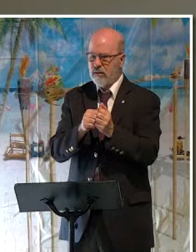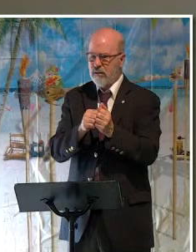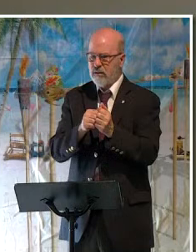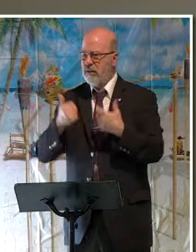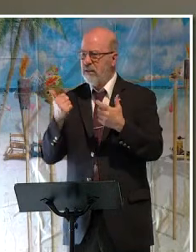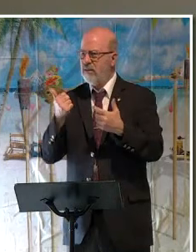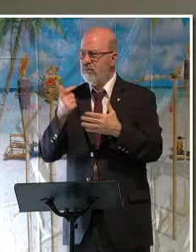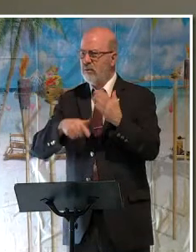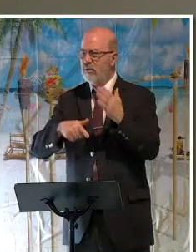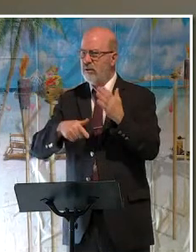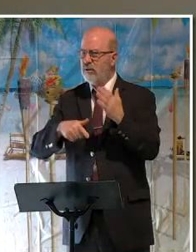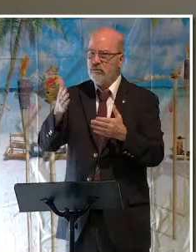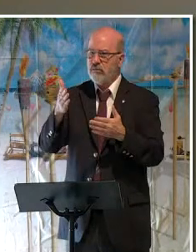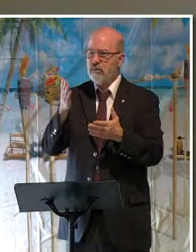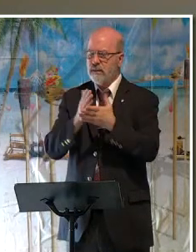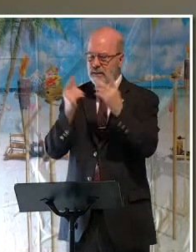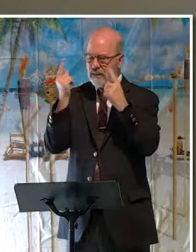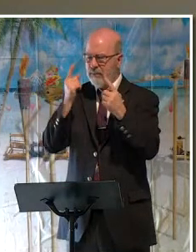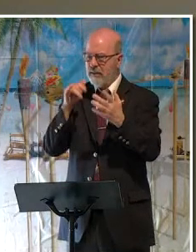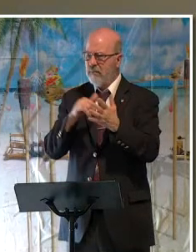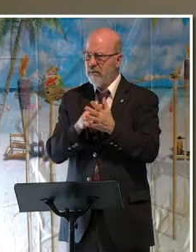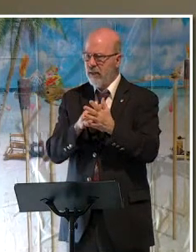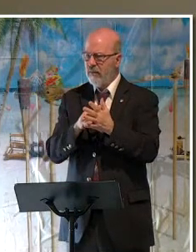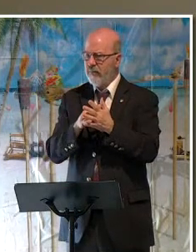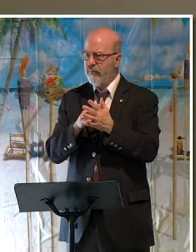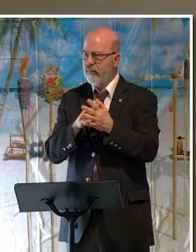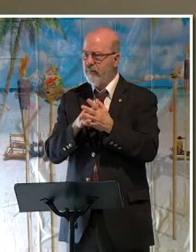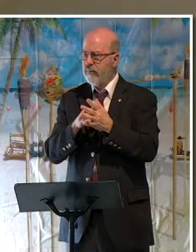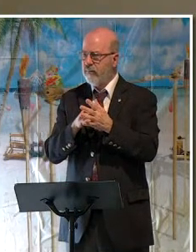to be the future? Stop and think about it.